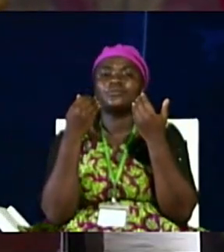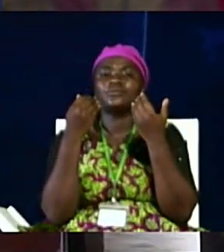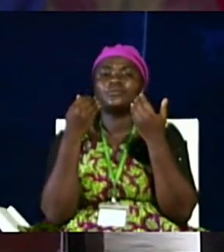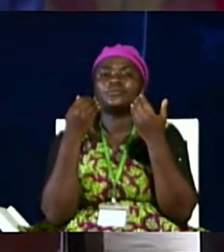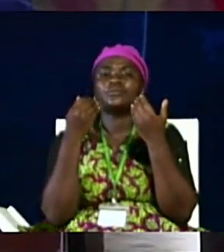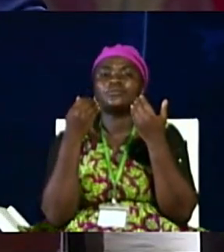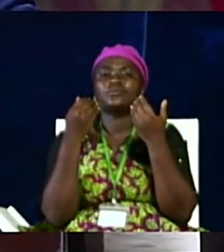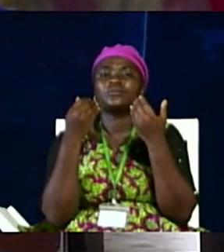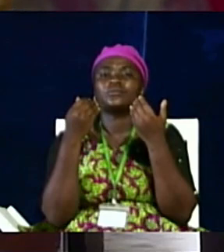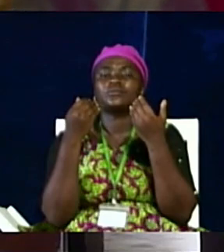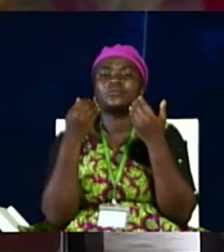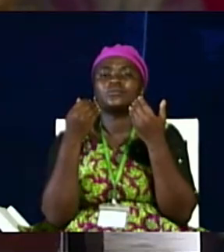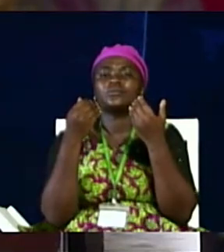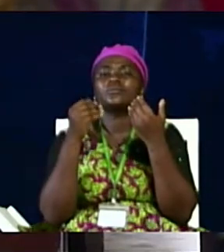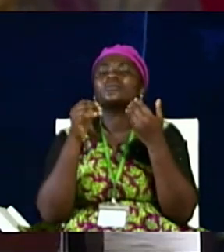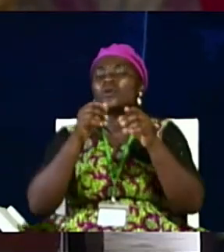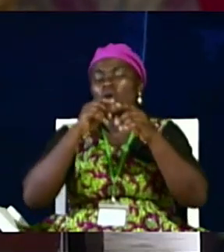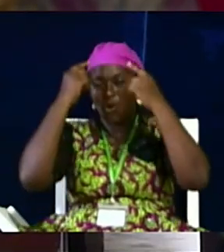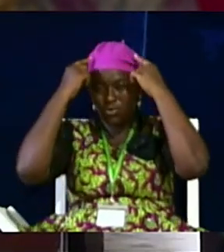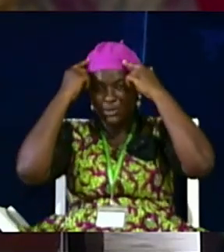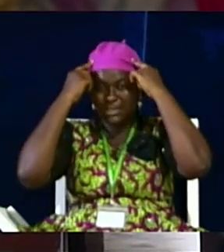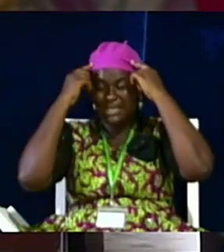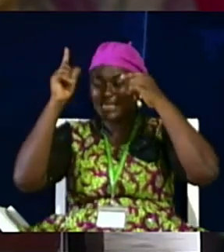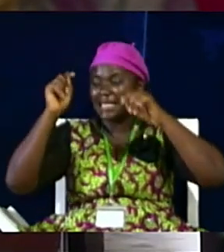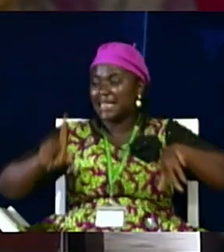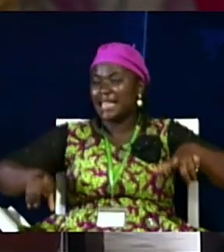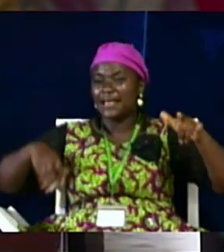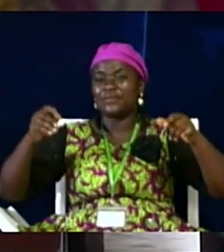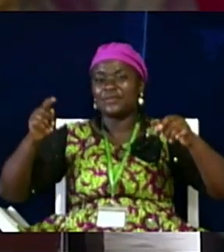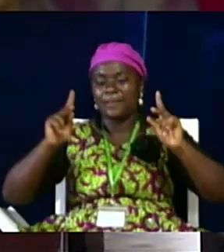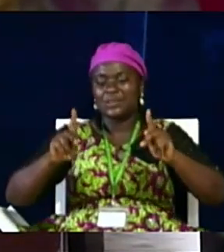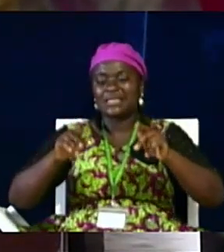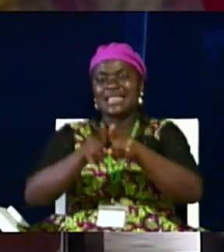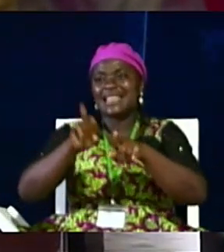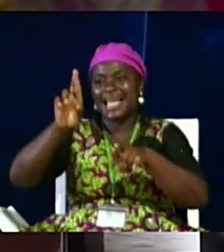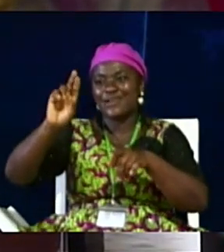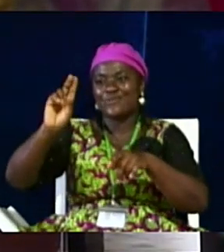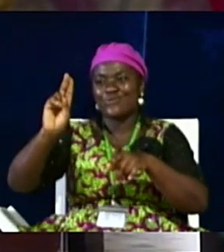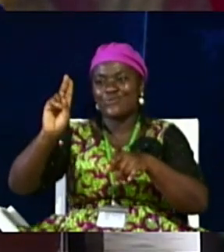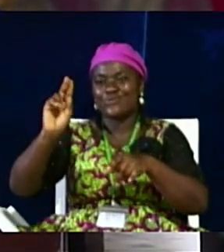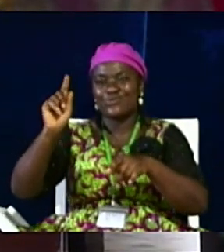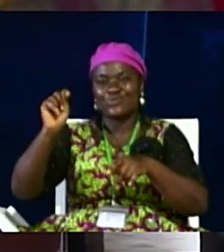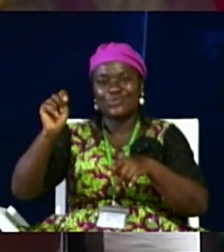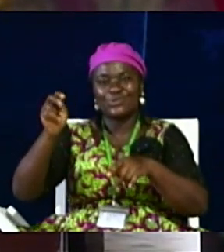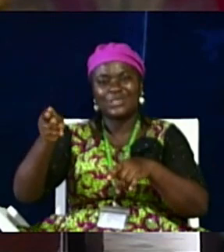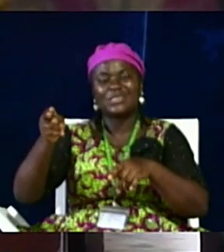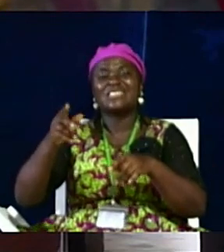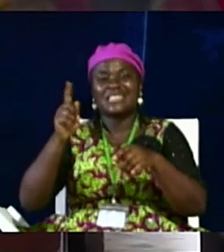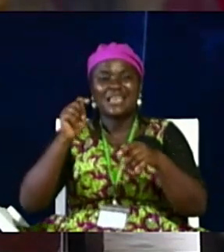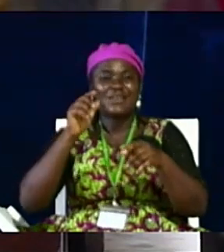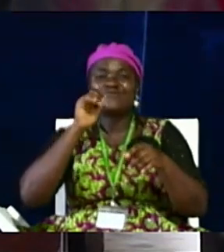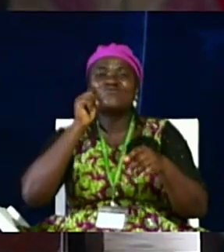And or consider the life of someone like Ruth, a woman who must have been very pretty,